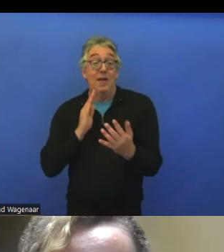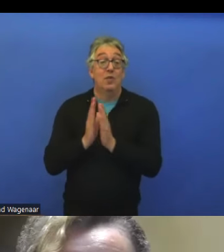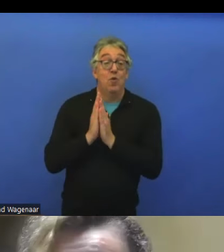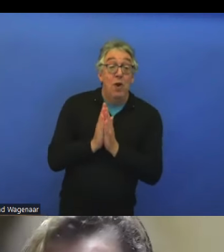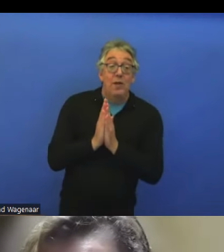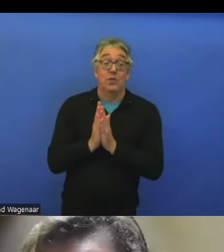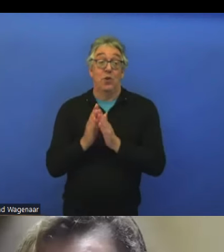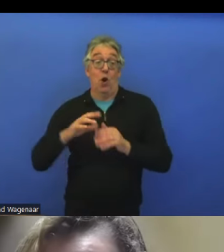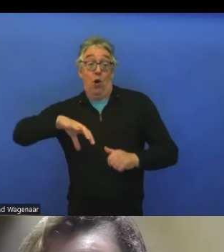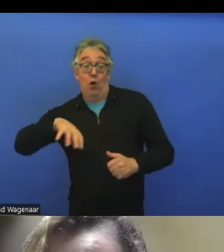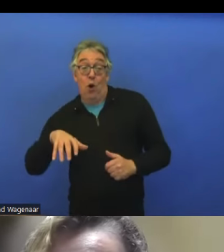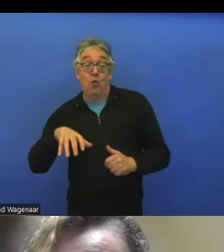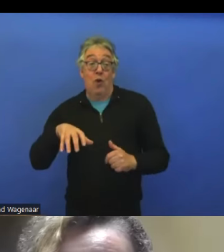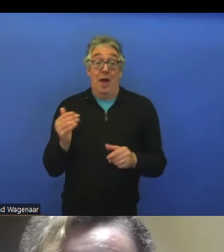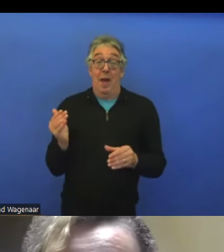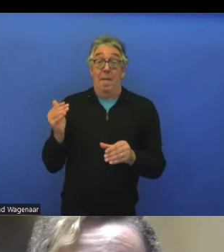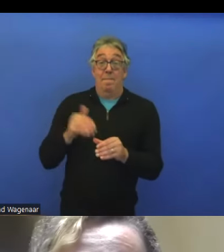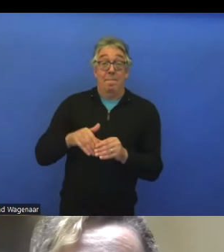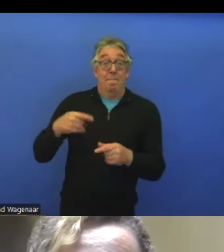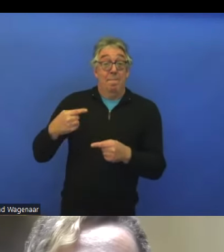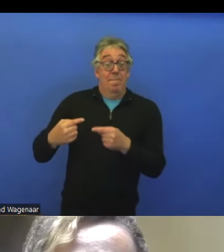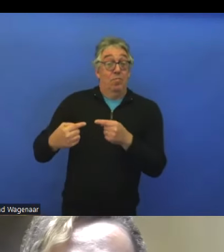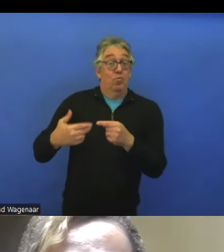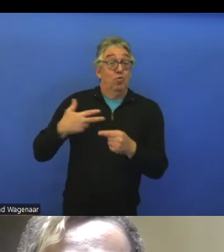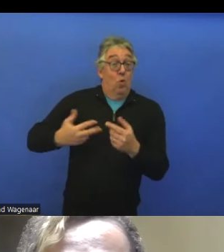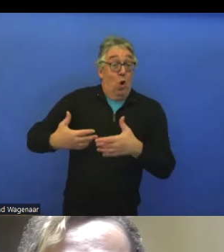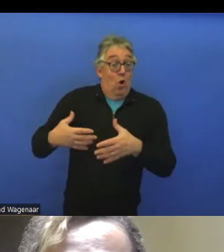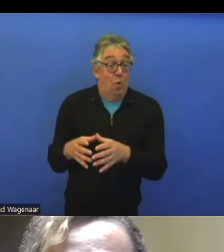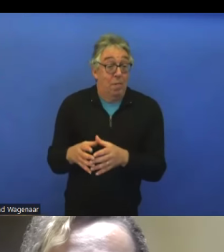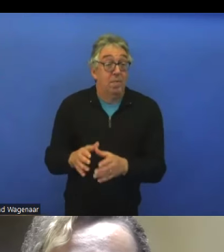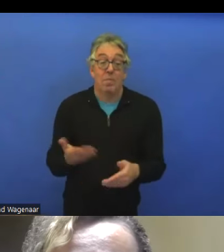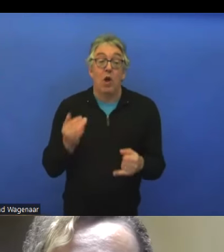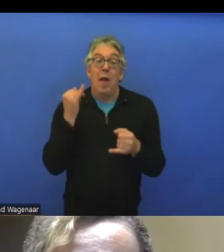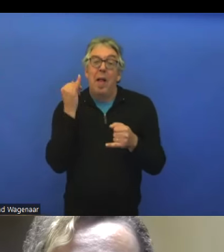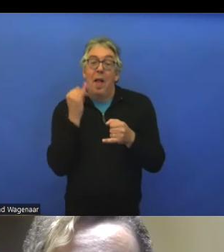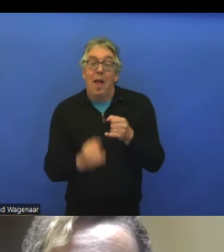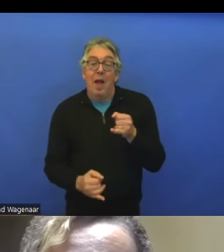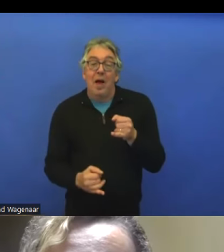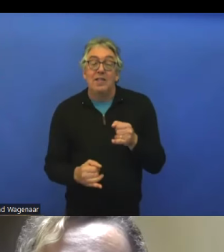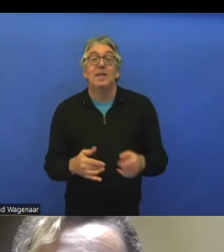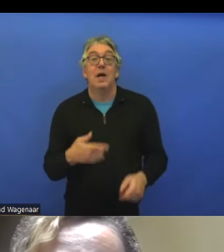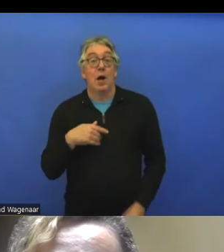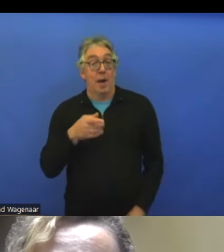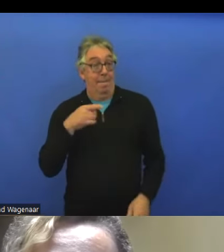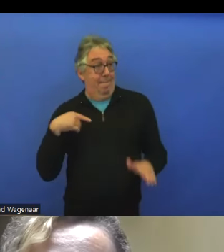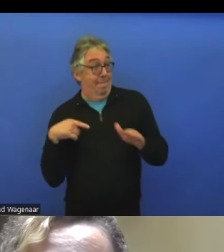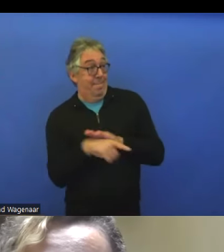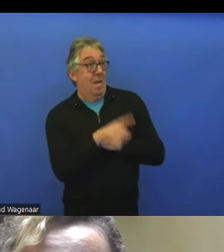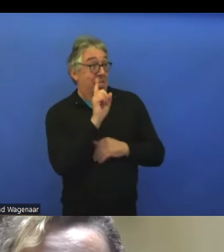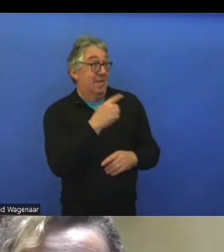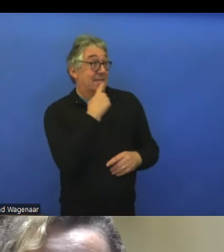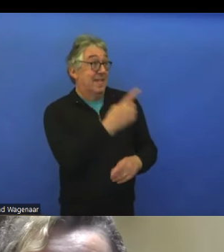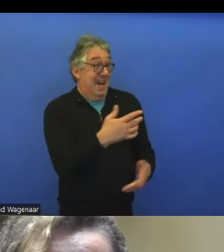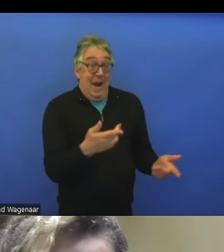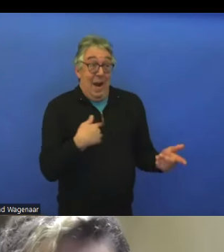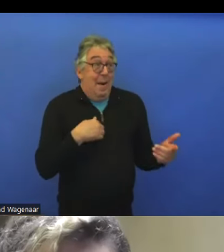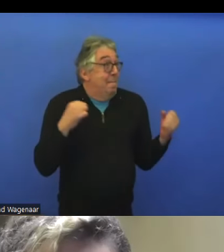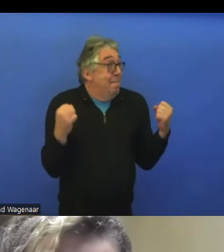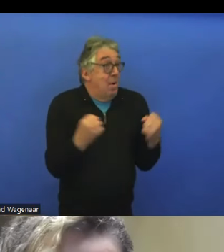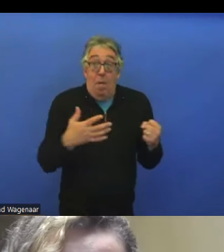the individual who claims asylum has also to demonstrate that they cannot avail themselves to the protection of